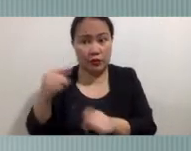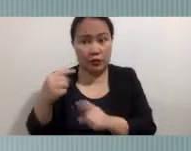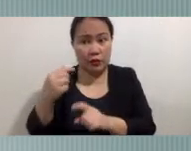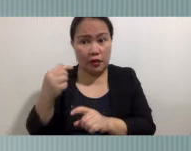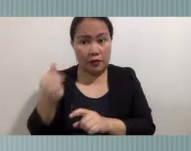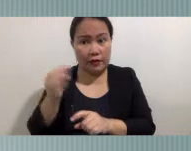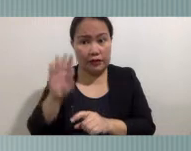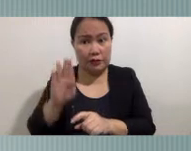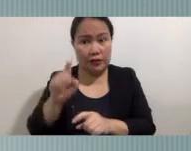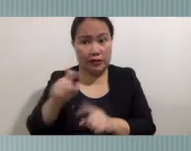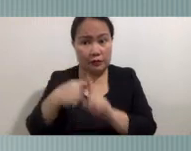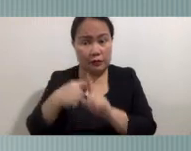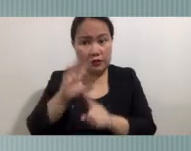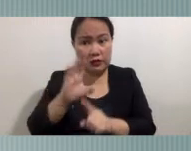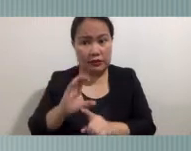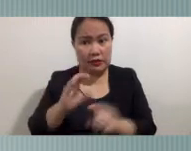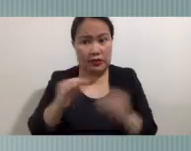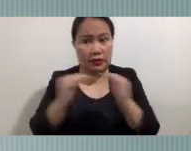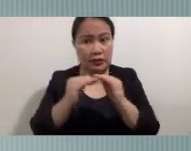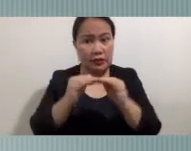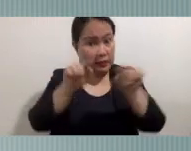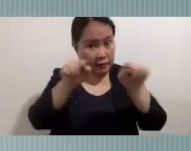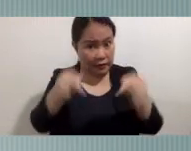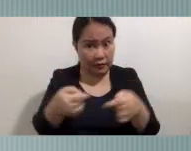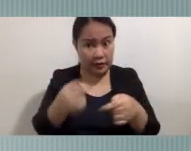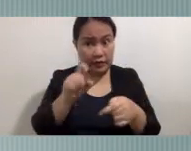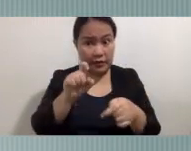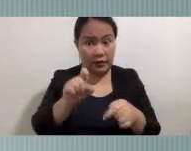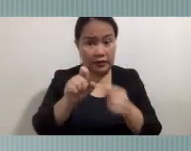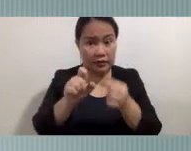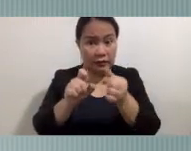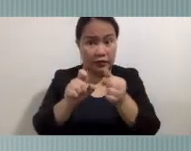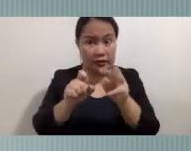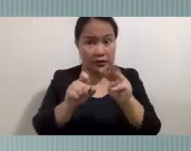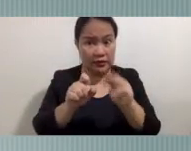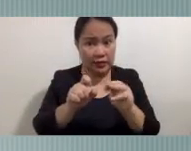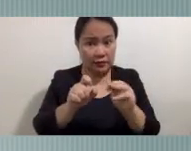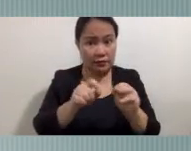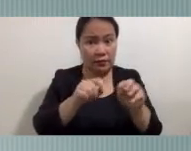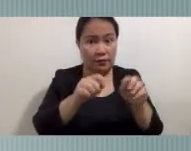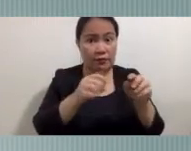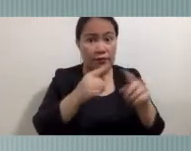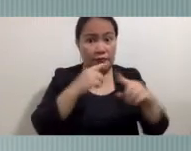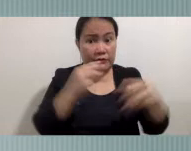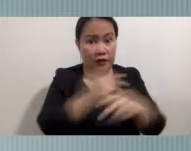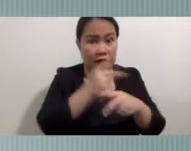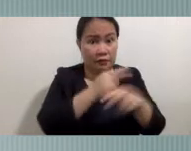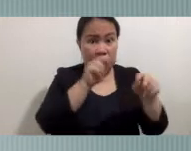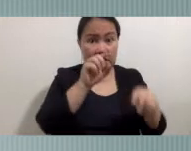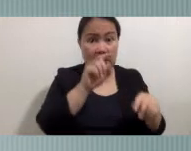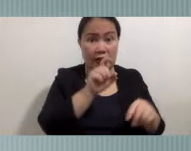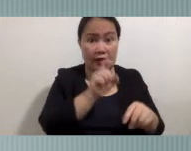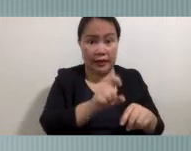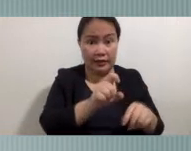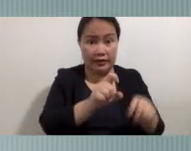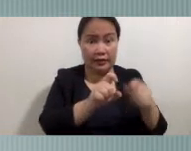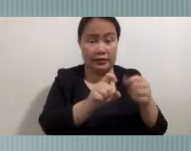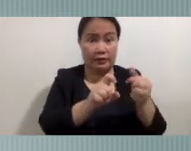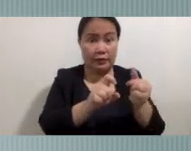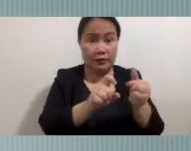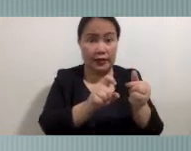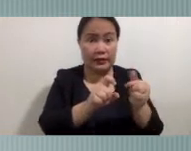c is equal to the product of x plus m and x plus n.